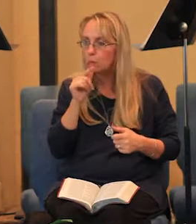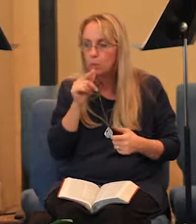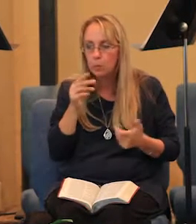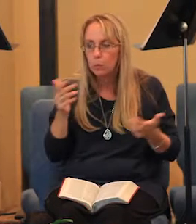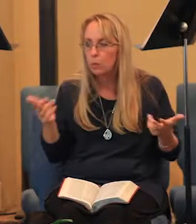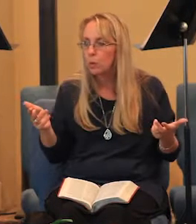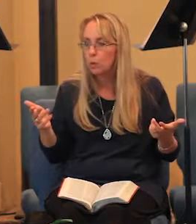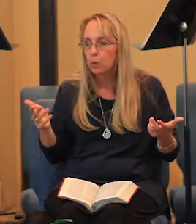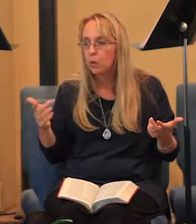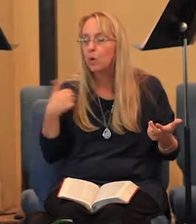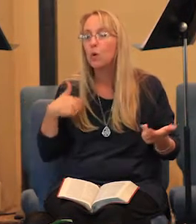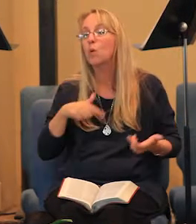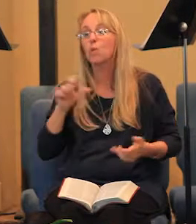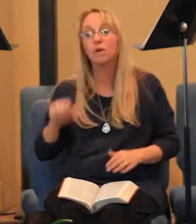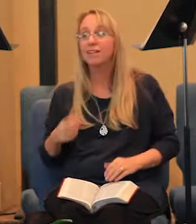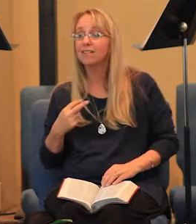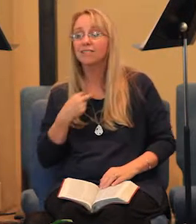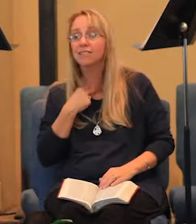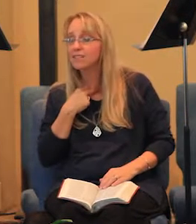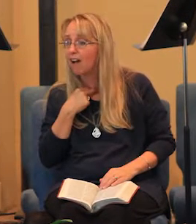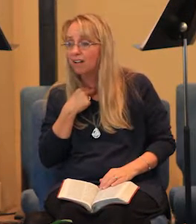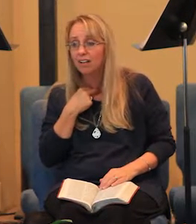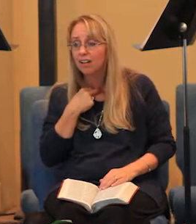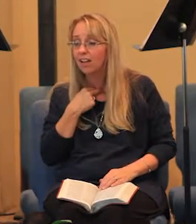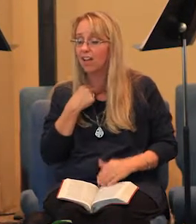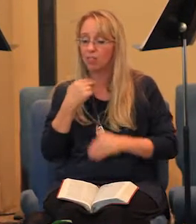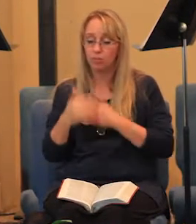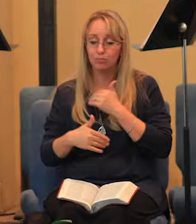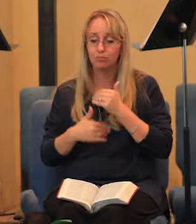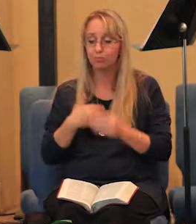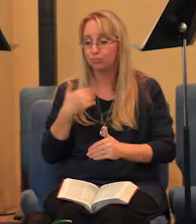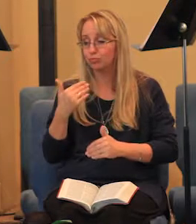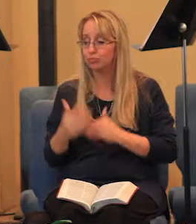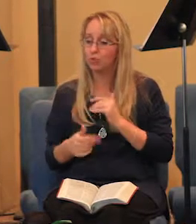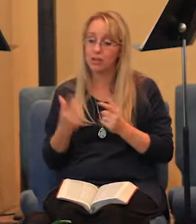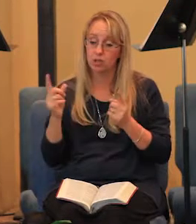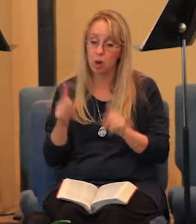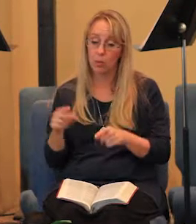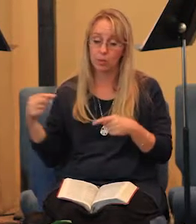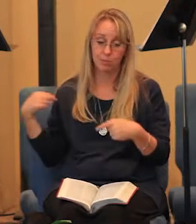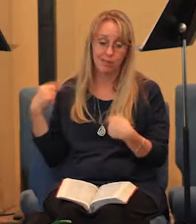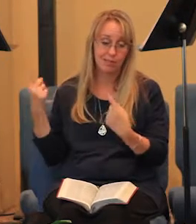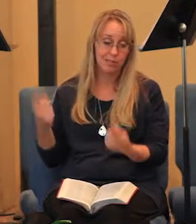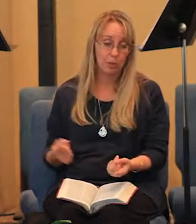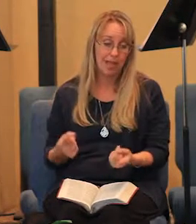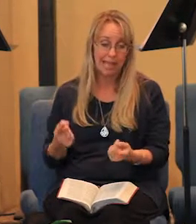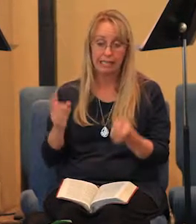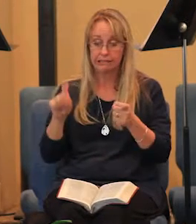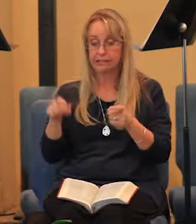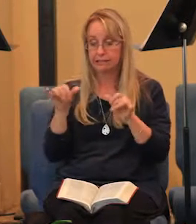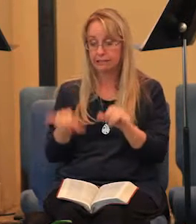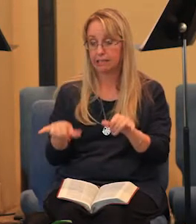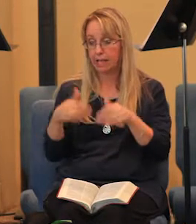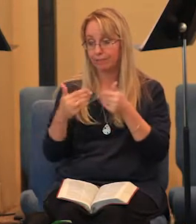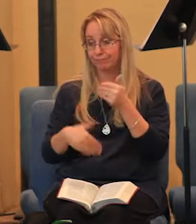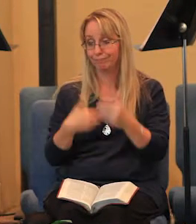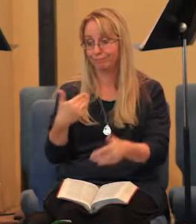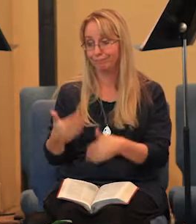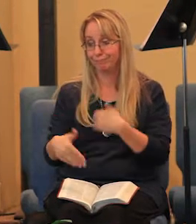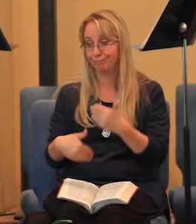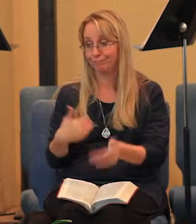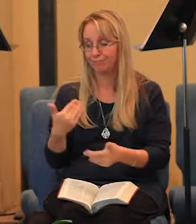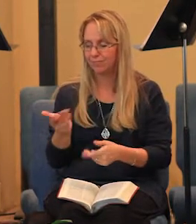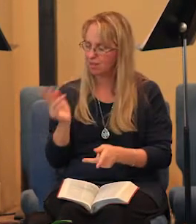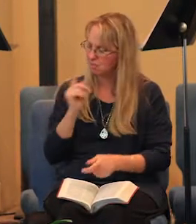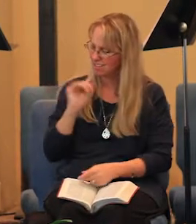Because we can get stuck in the rut of, well, this is how it's always been and it needs to remain this way. And so then someone says,